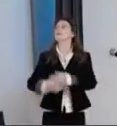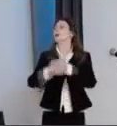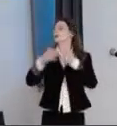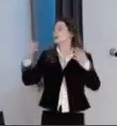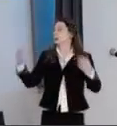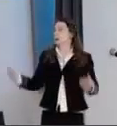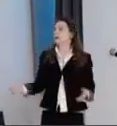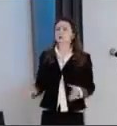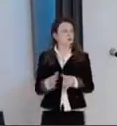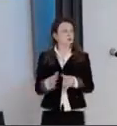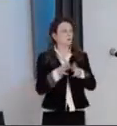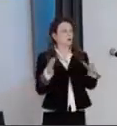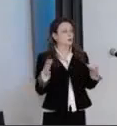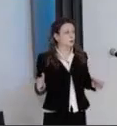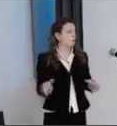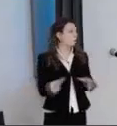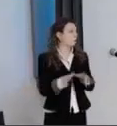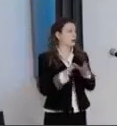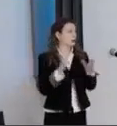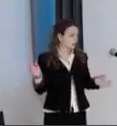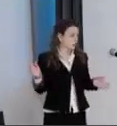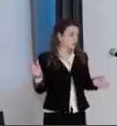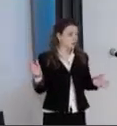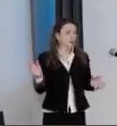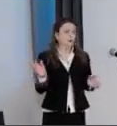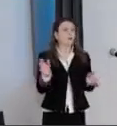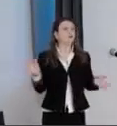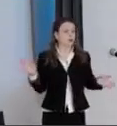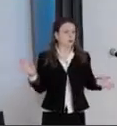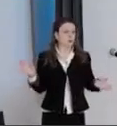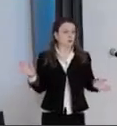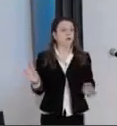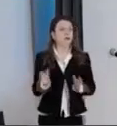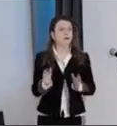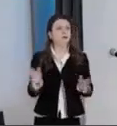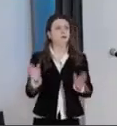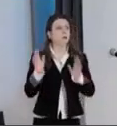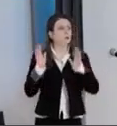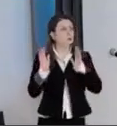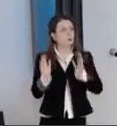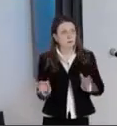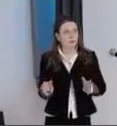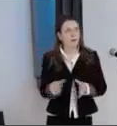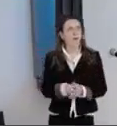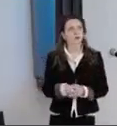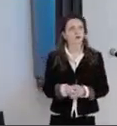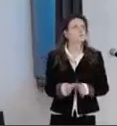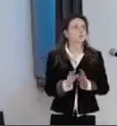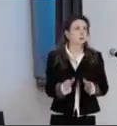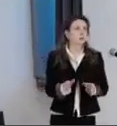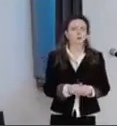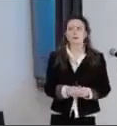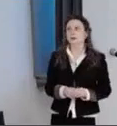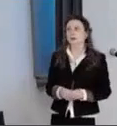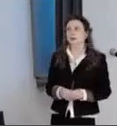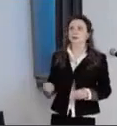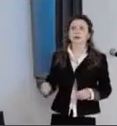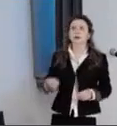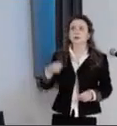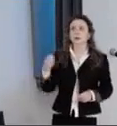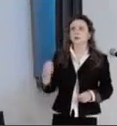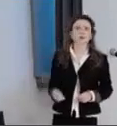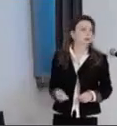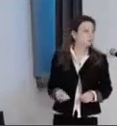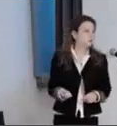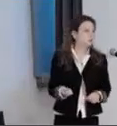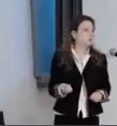And he thinks that this applies to inorganic nature more generally, that knowledge of its deeper nature needn't concern us. If